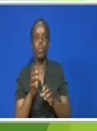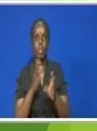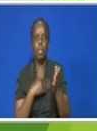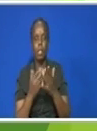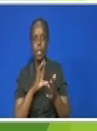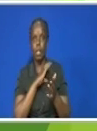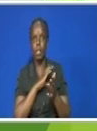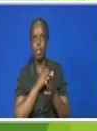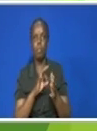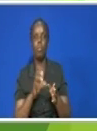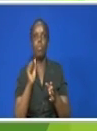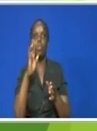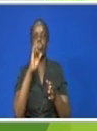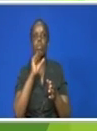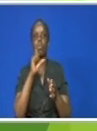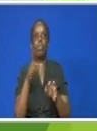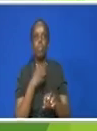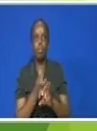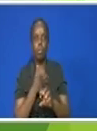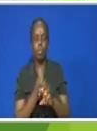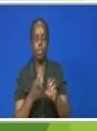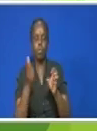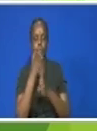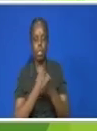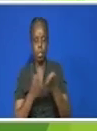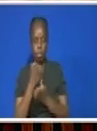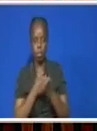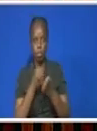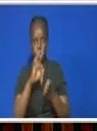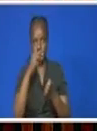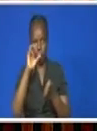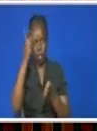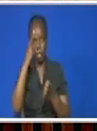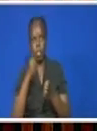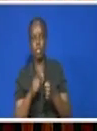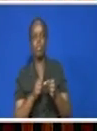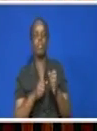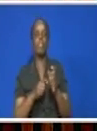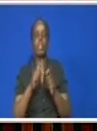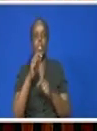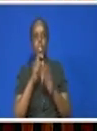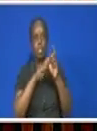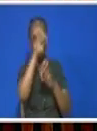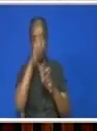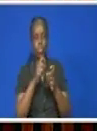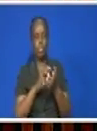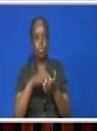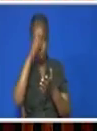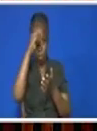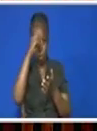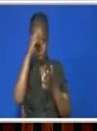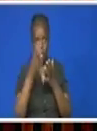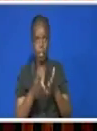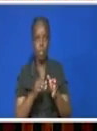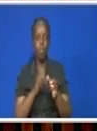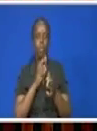rocks to the economy of Kenya. So those are the questions that we are going to look at today, hoping that by the